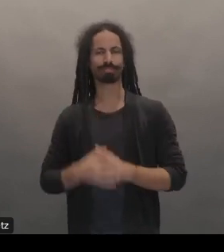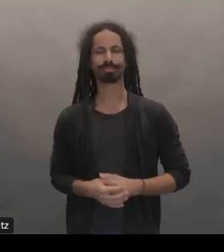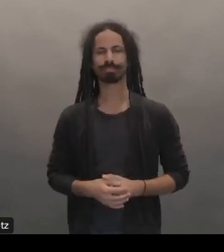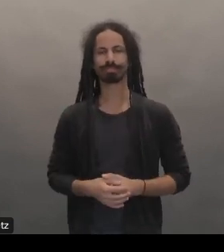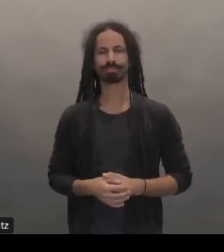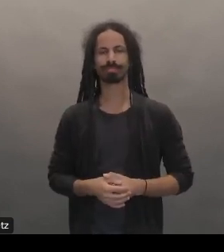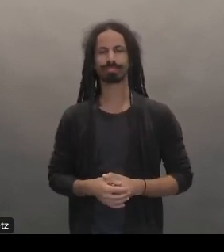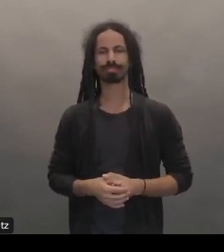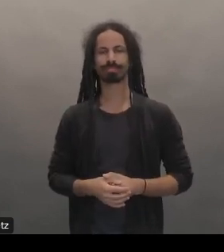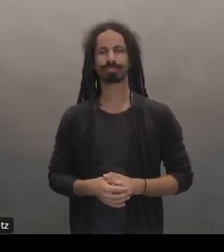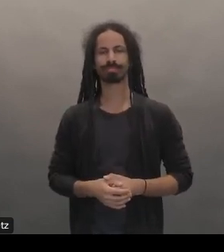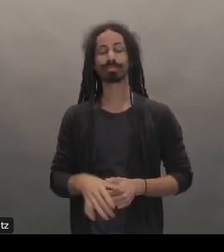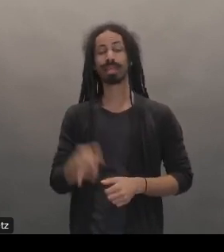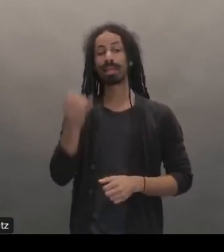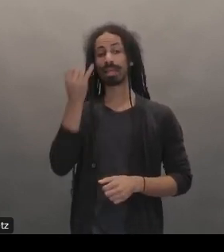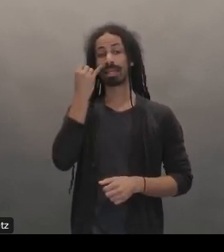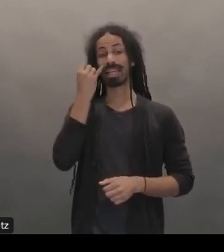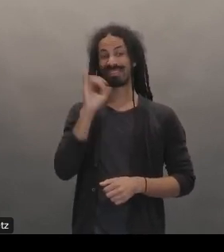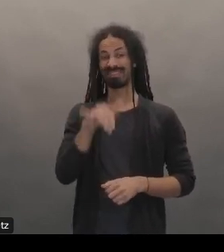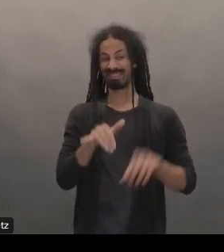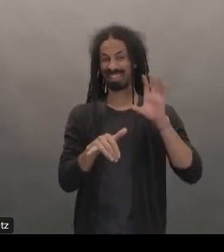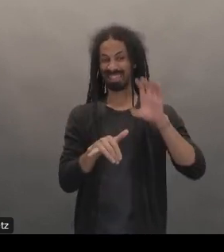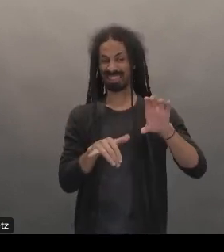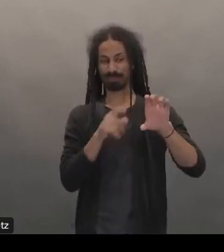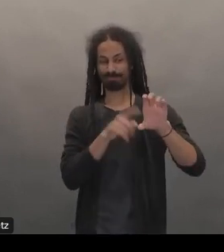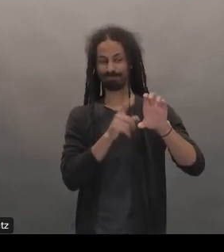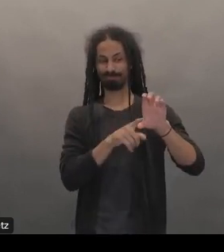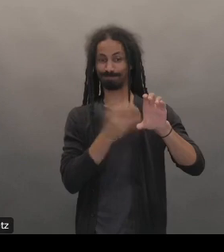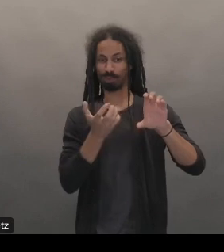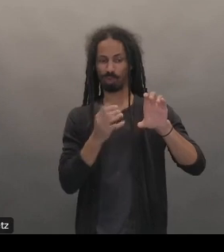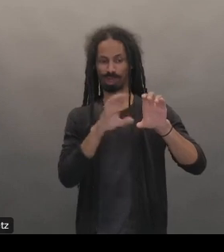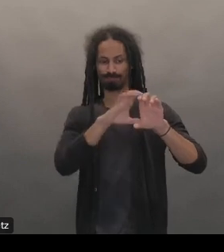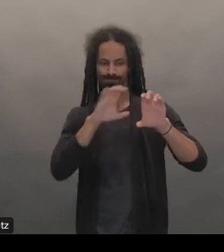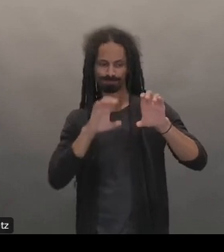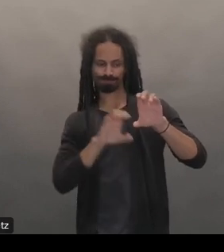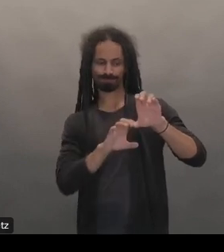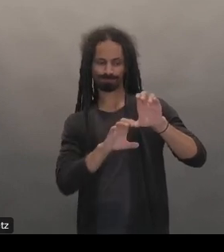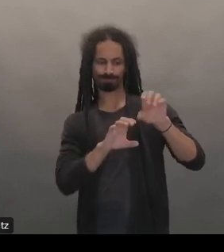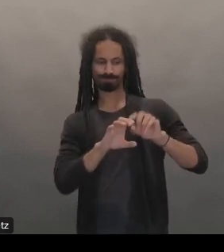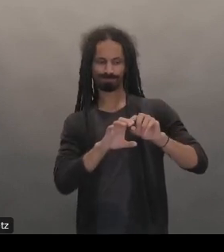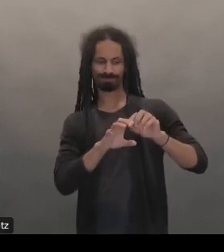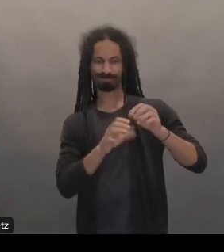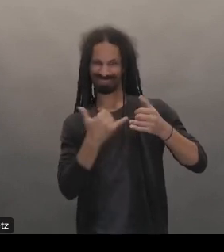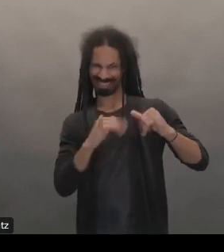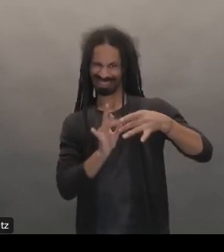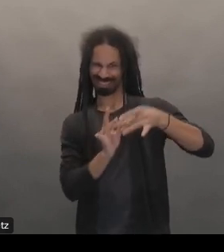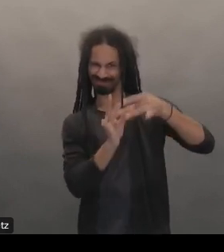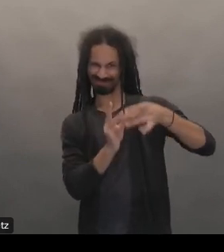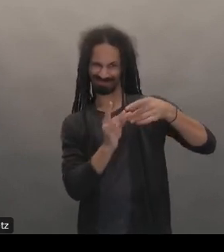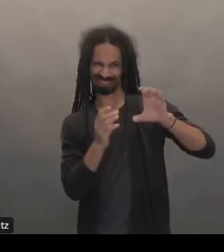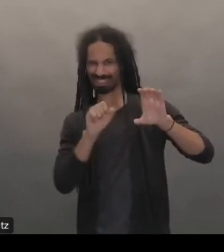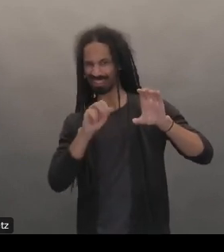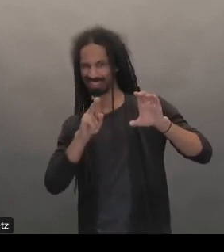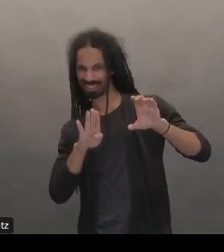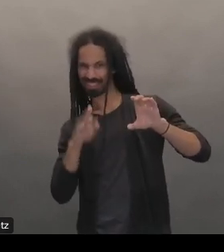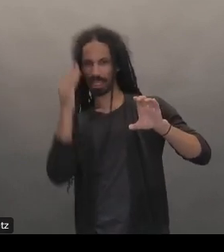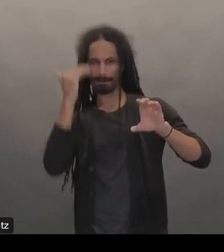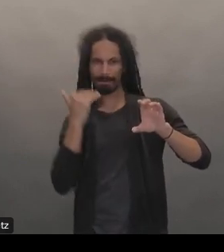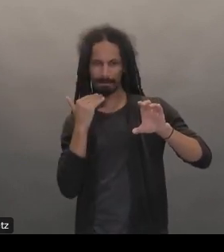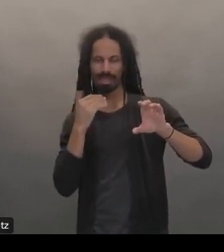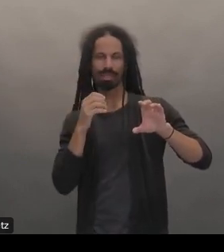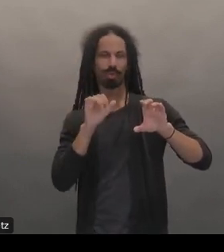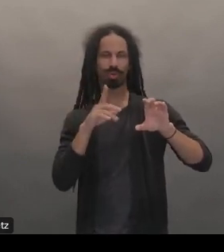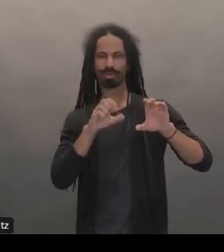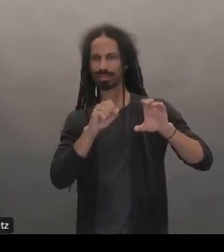of information, you want to have a subsection within it, there's, maybe there's a slightly different point or an additional piece